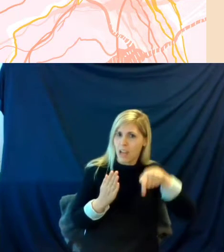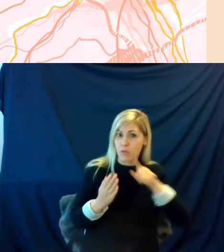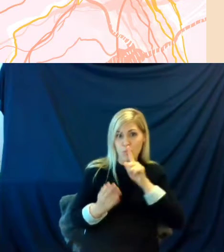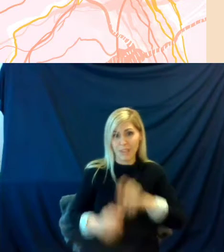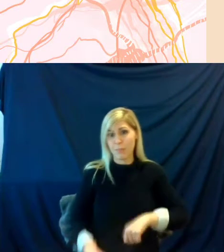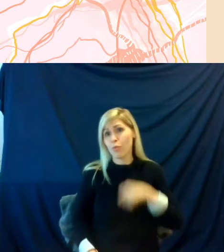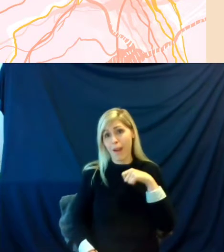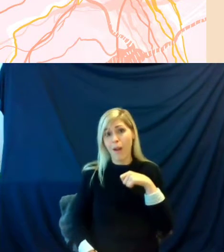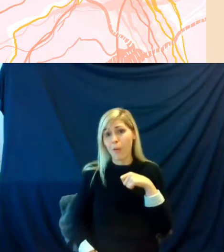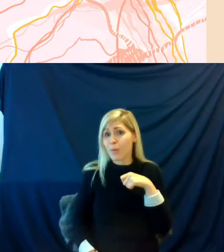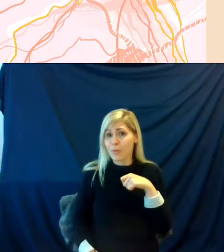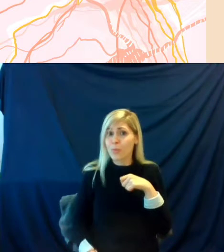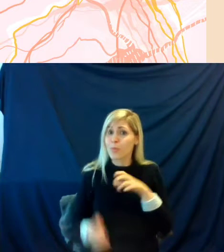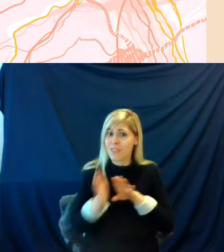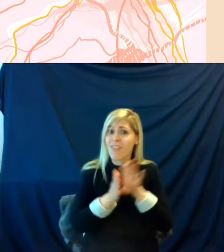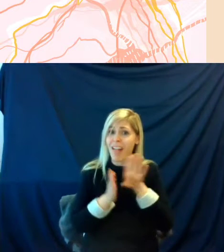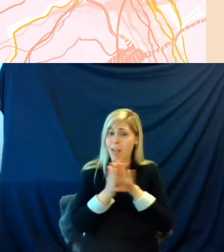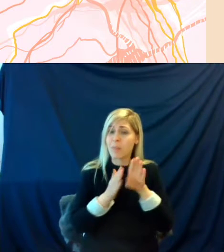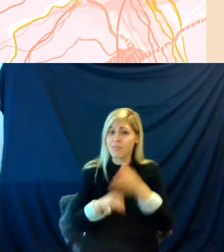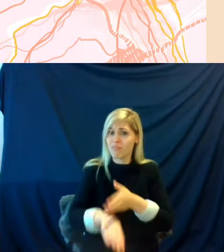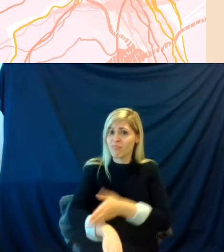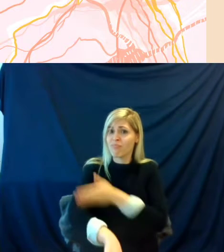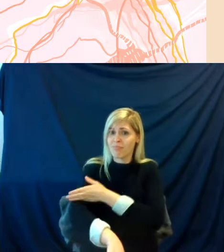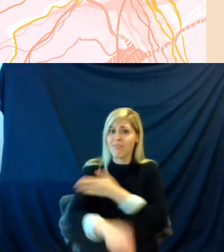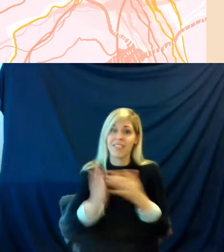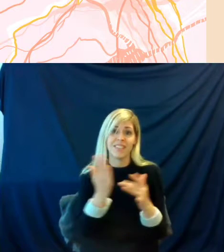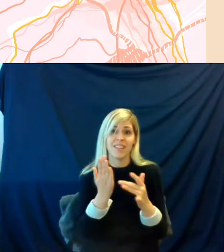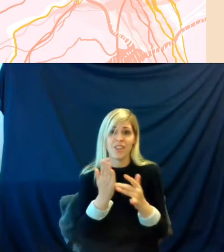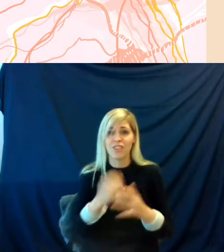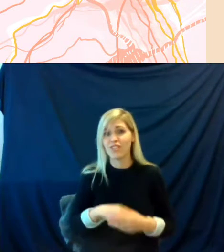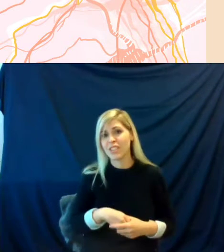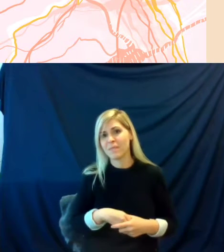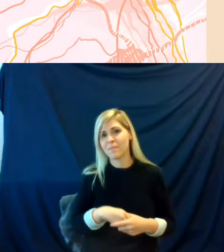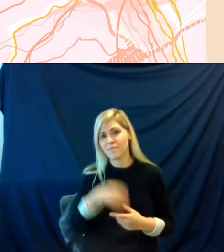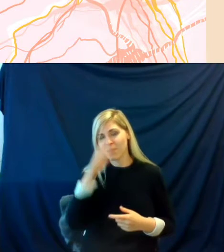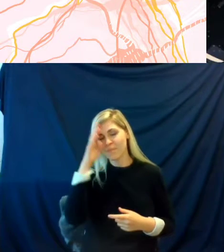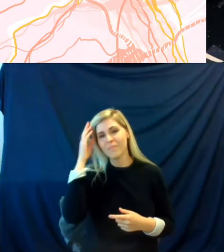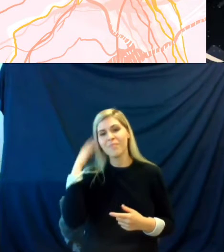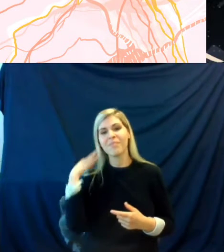really proud to have developed out that technology.